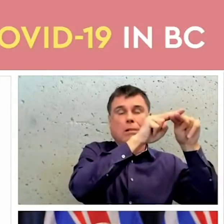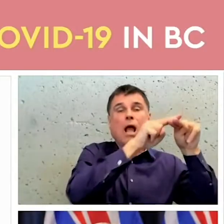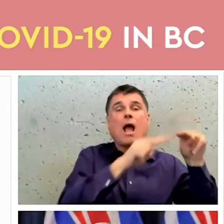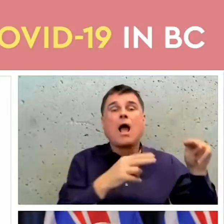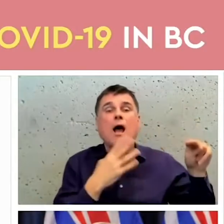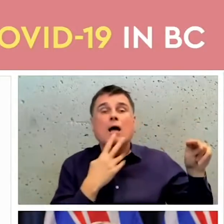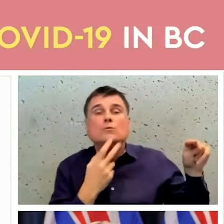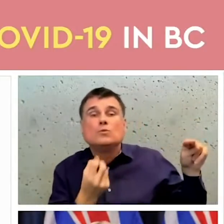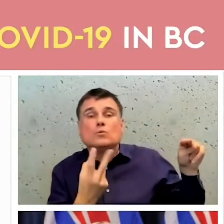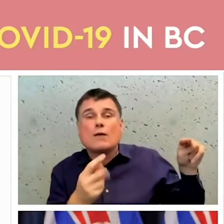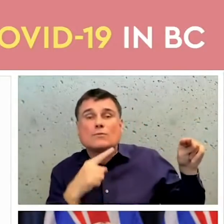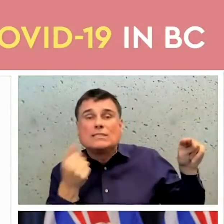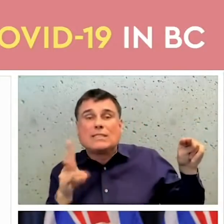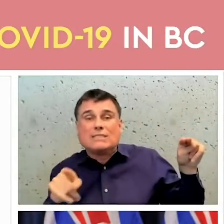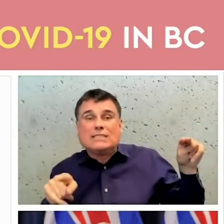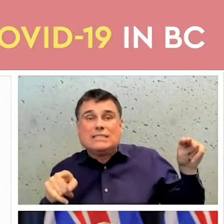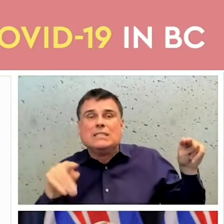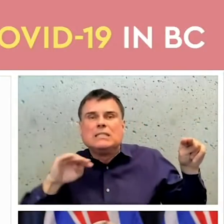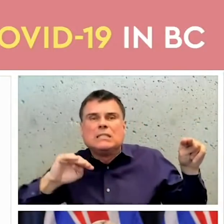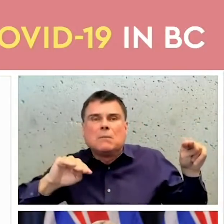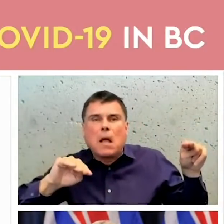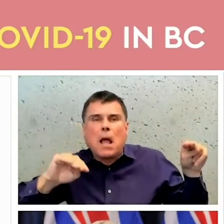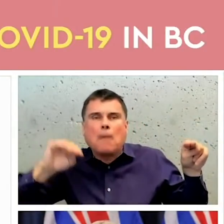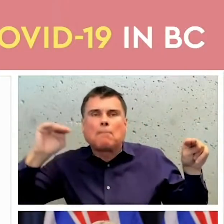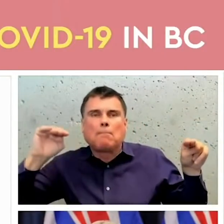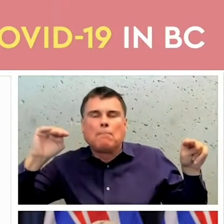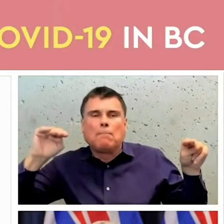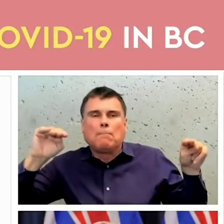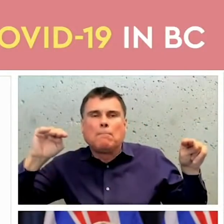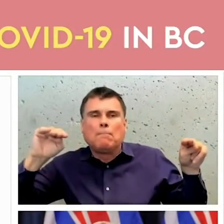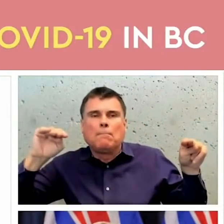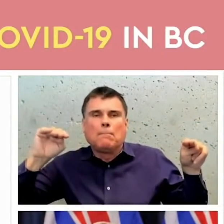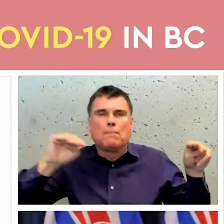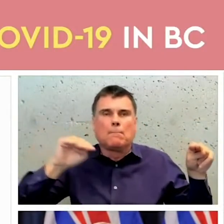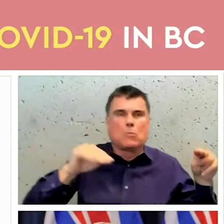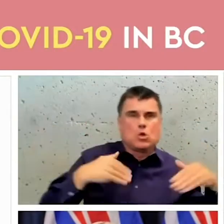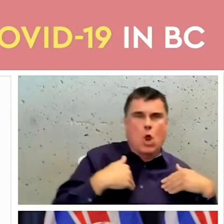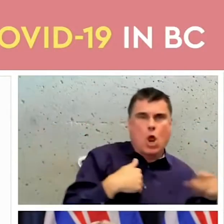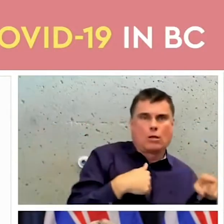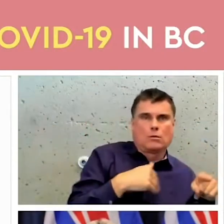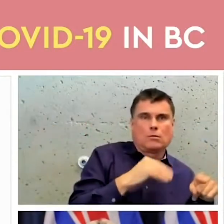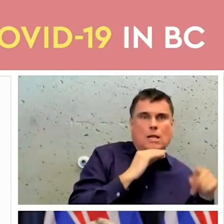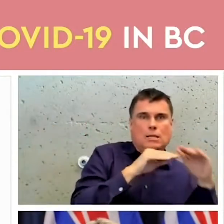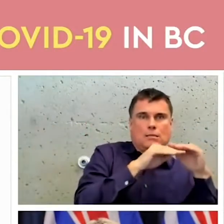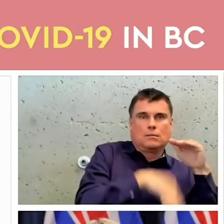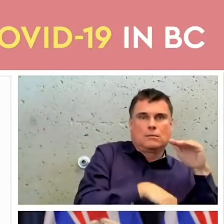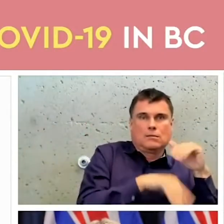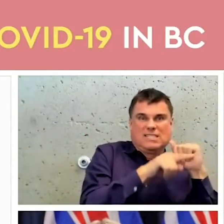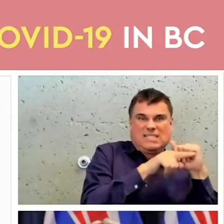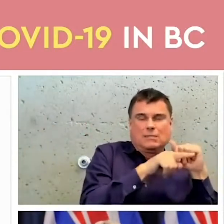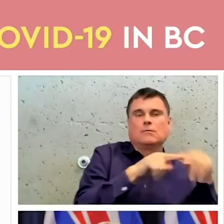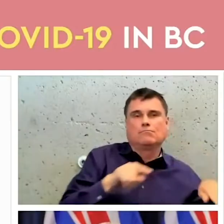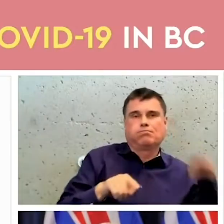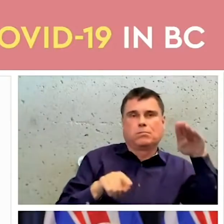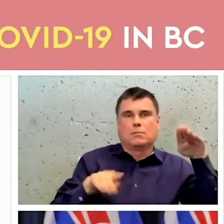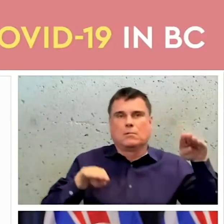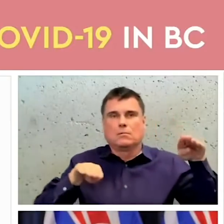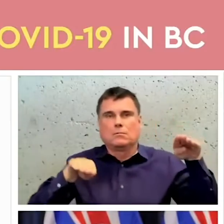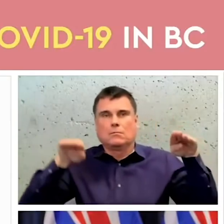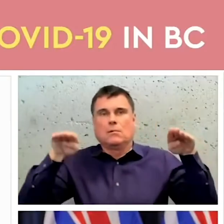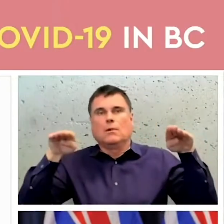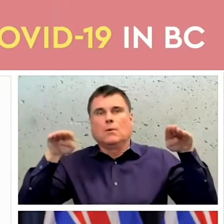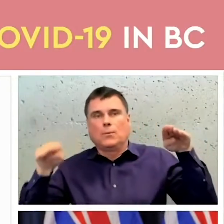increased. If we break this out, however, by vaccination status, then it really tells us the picture of what's